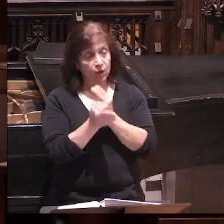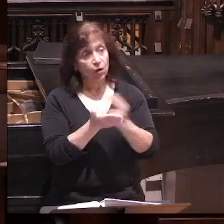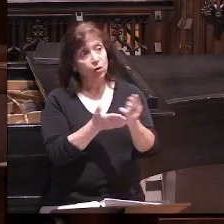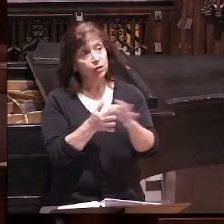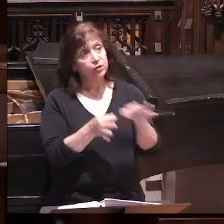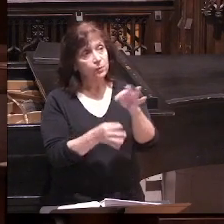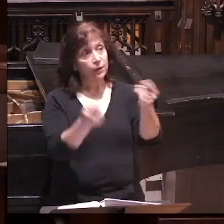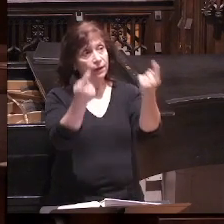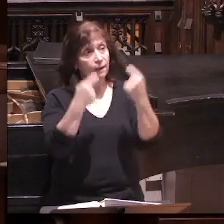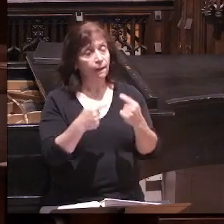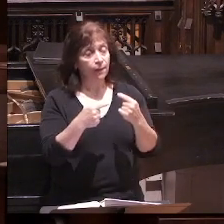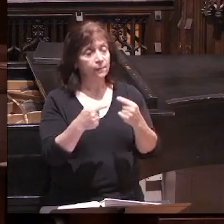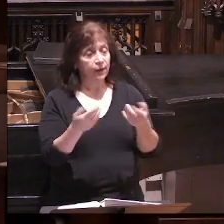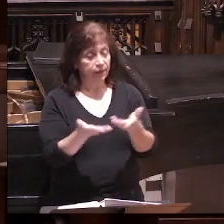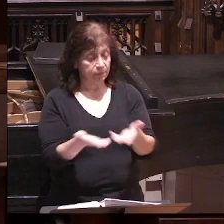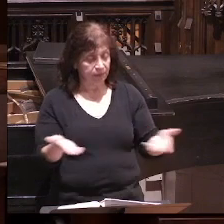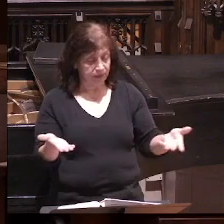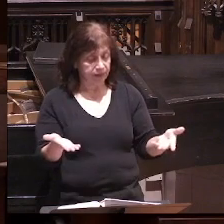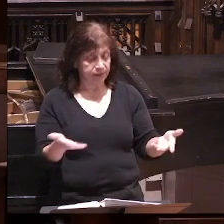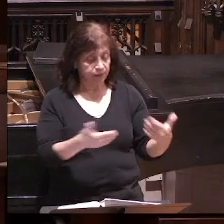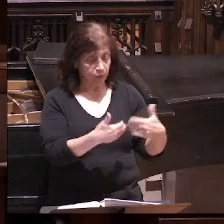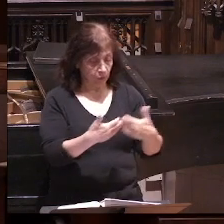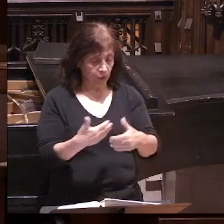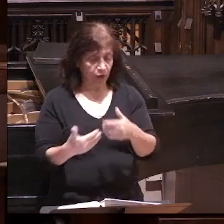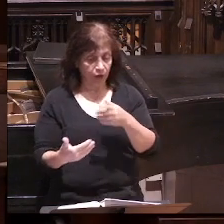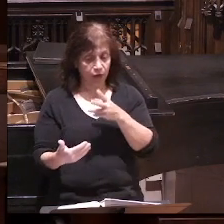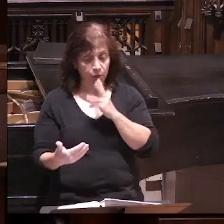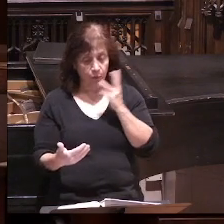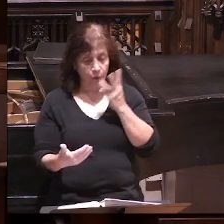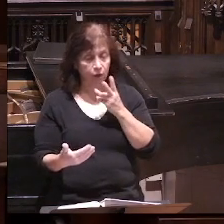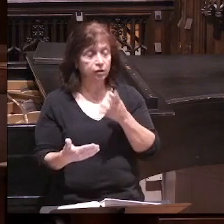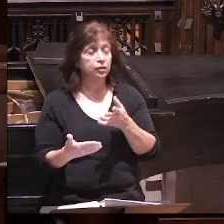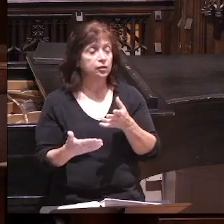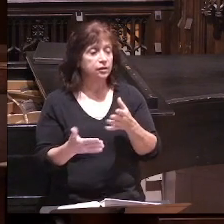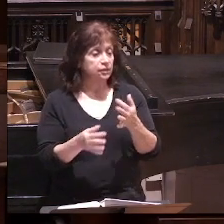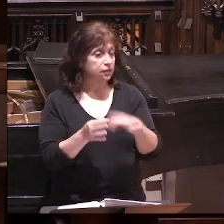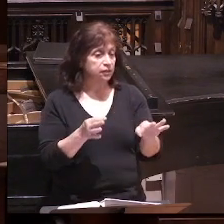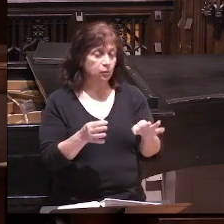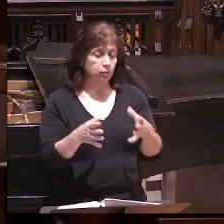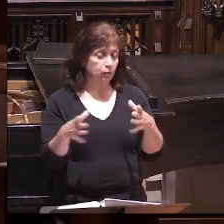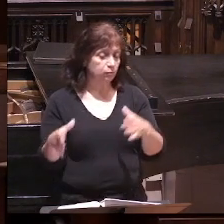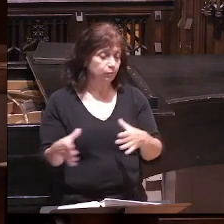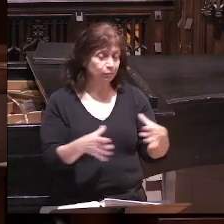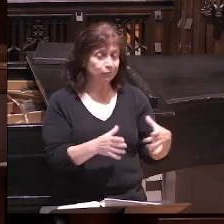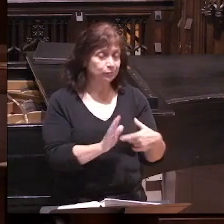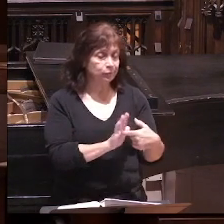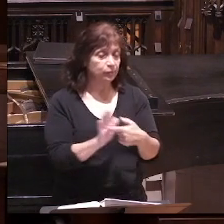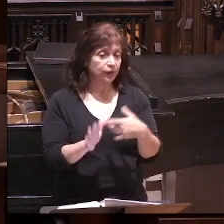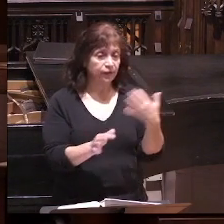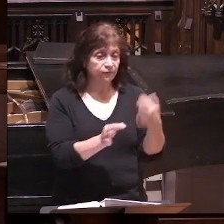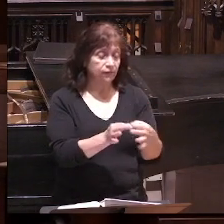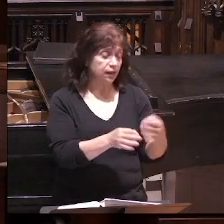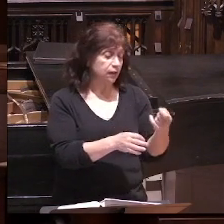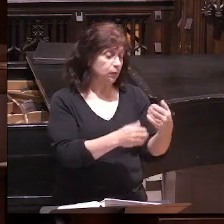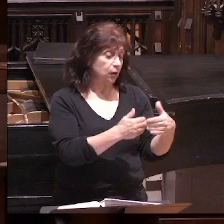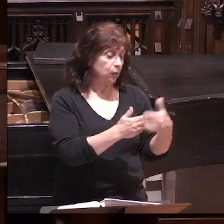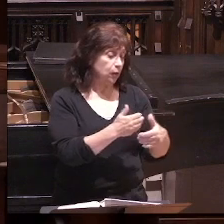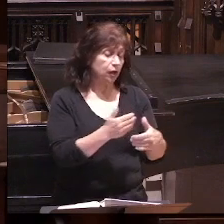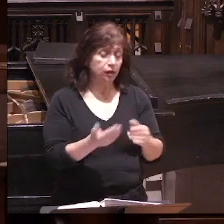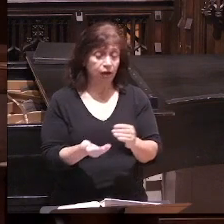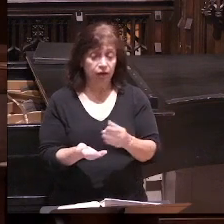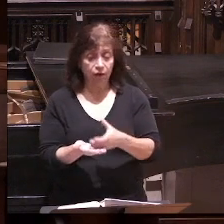Spirit, come upon these elements. Upon these simple elements of faith, a bit of bread and a full